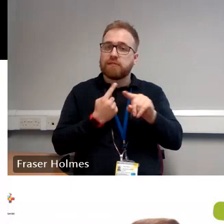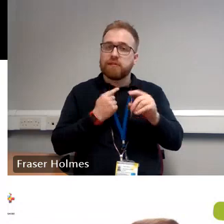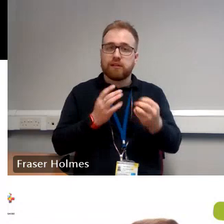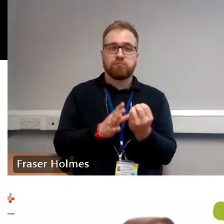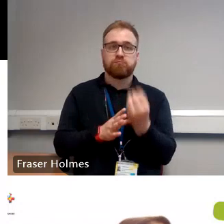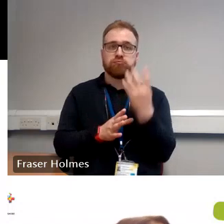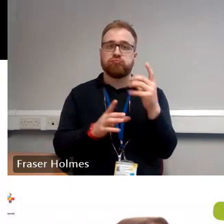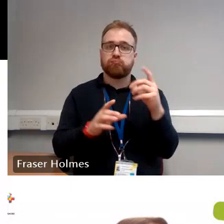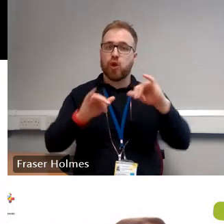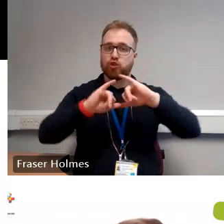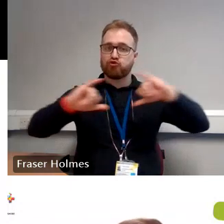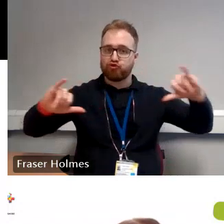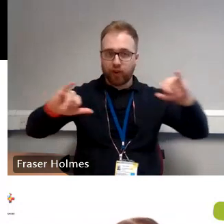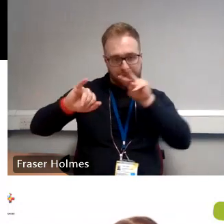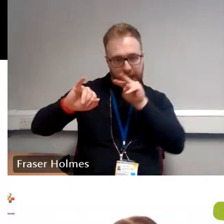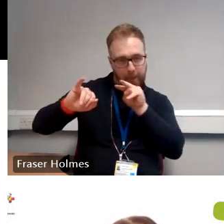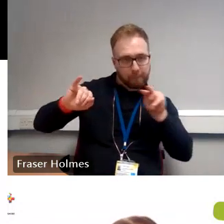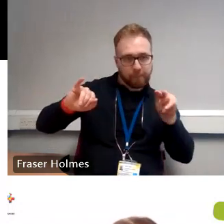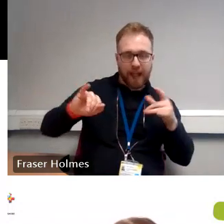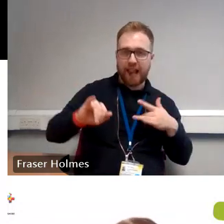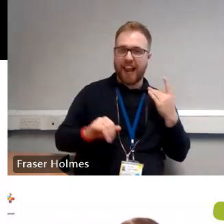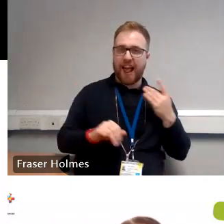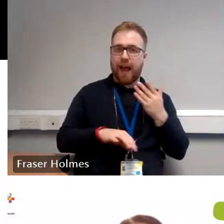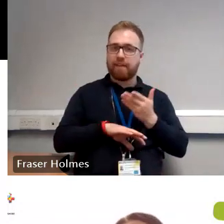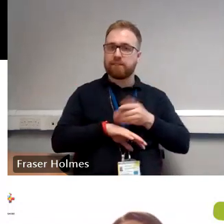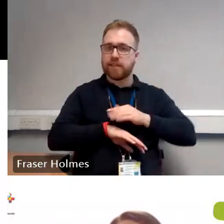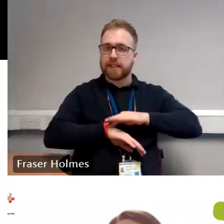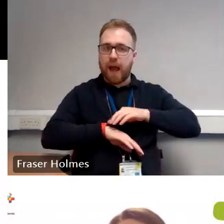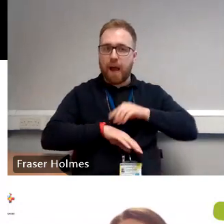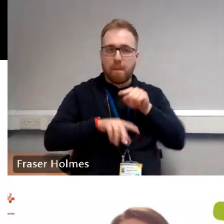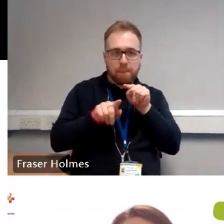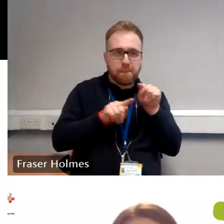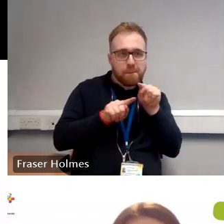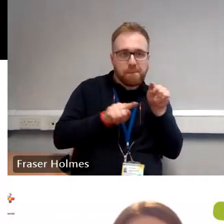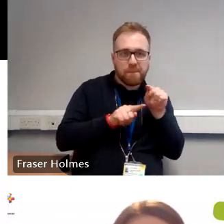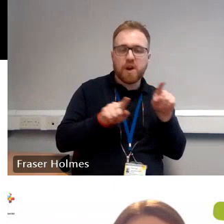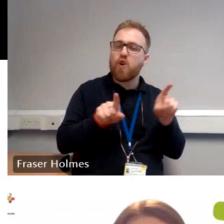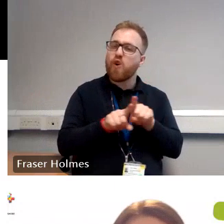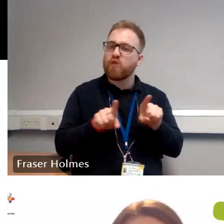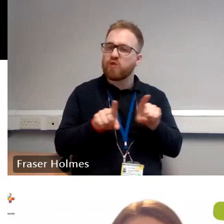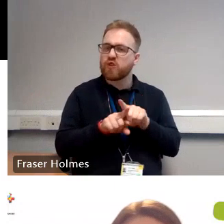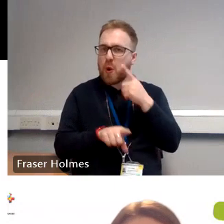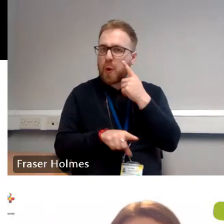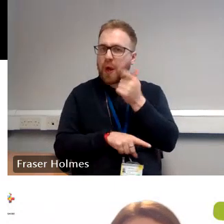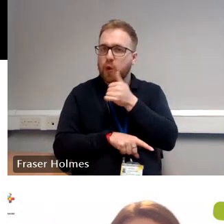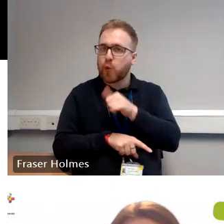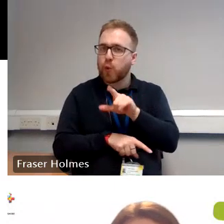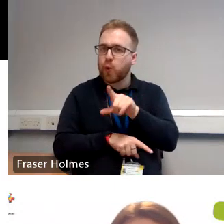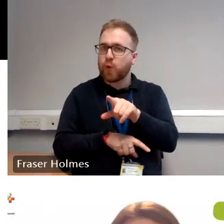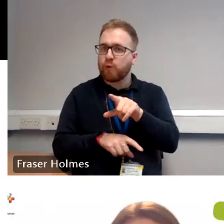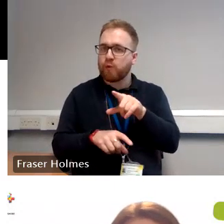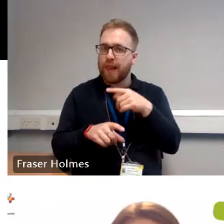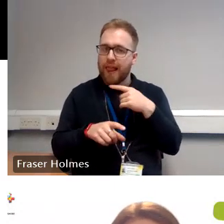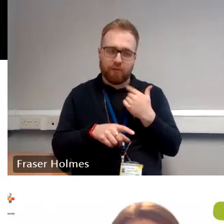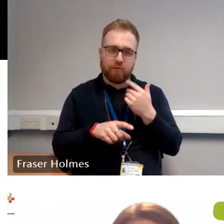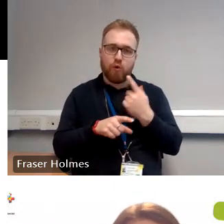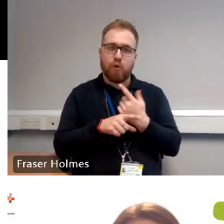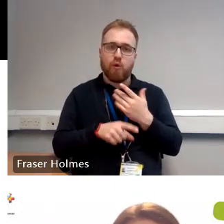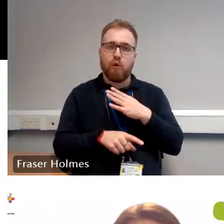screen and we can see it live in real time. You can also use the functions previously